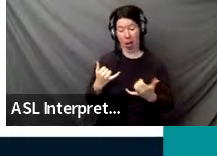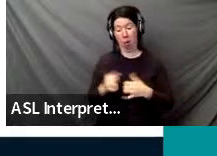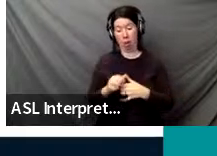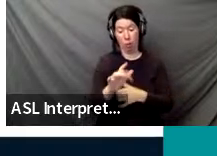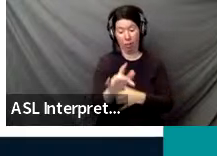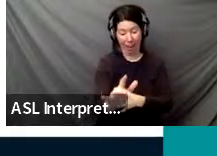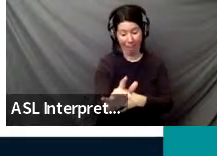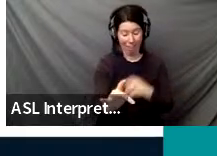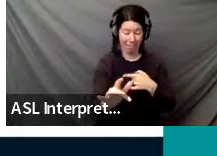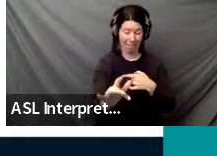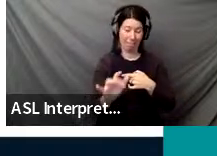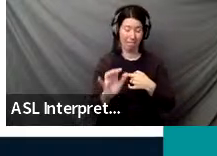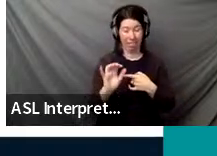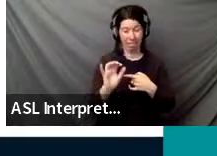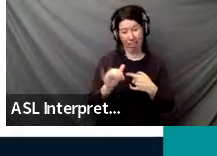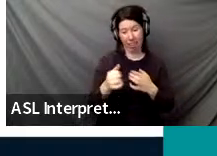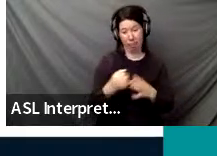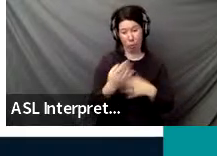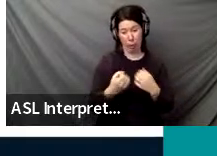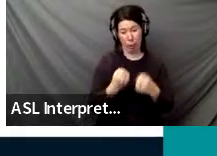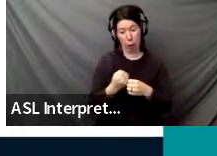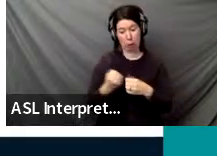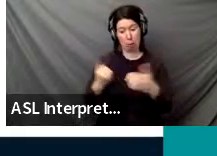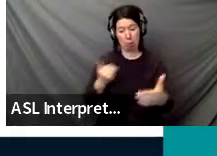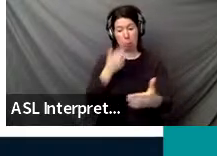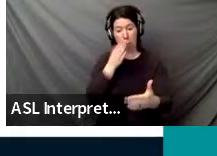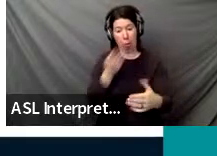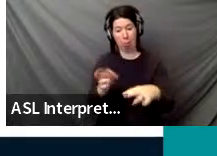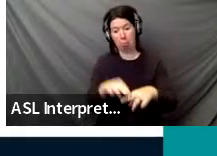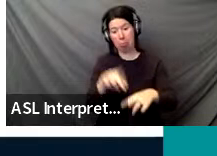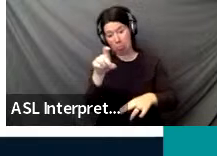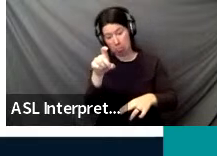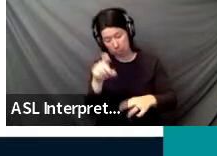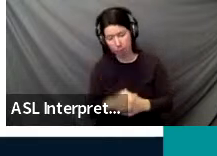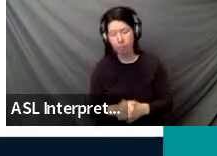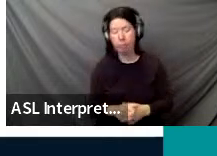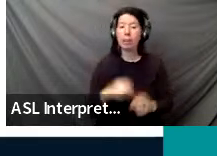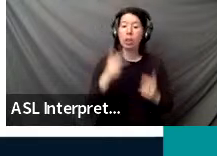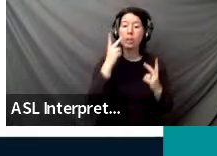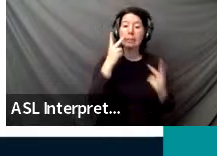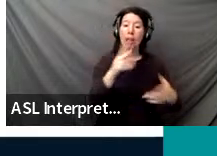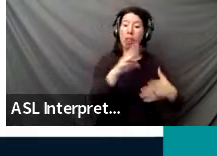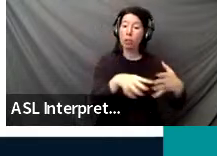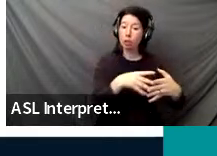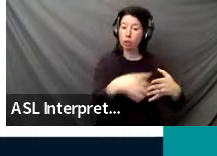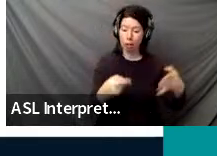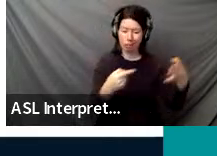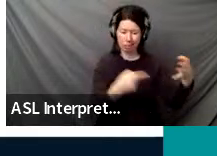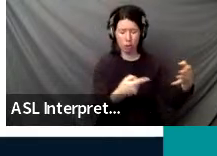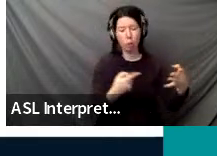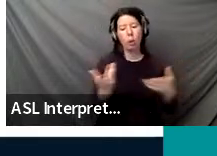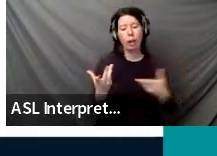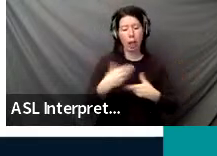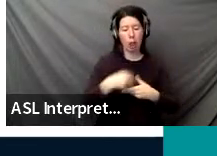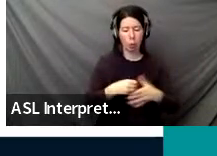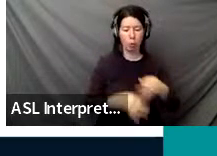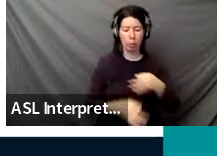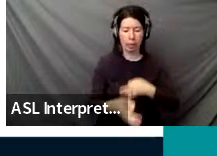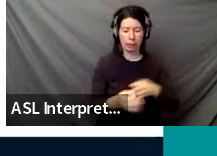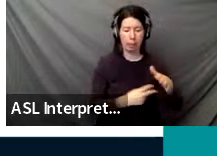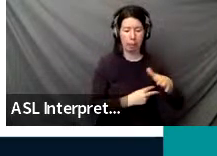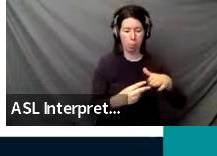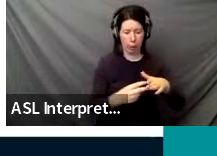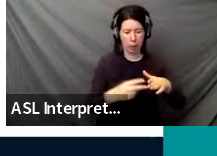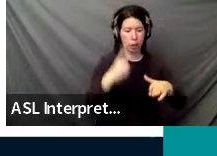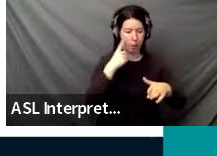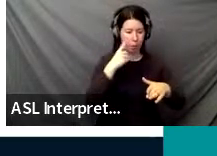what scope is included, you can see on this table here on the chart, we included a replacement bridge over the Columbia